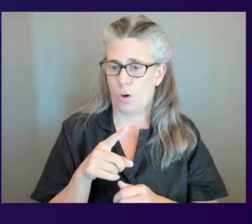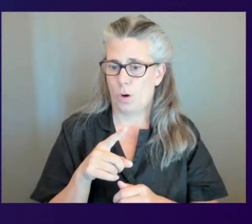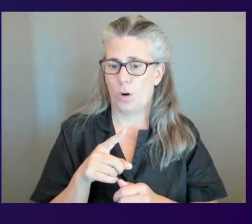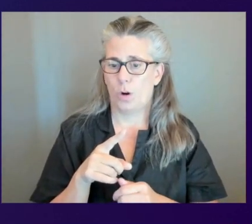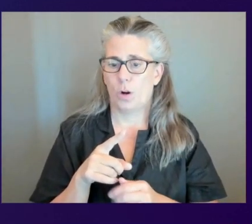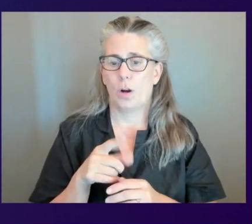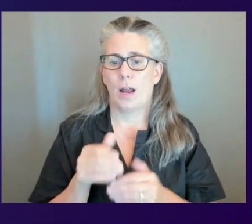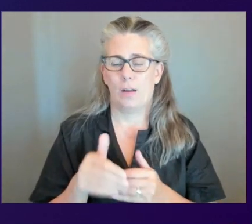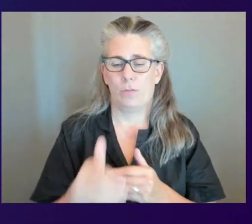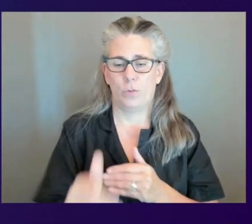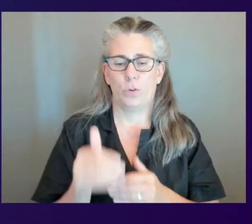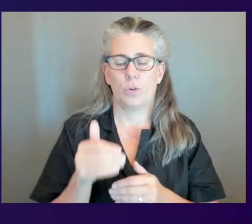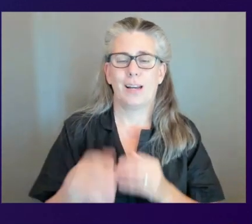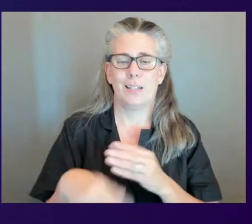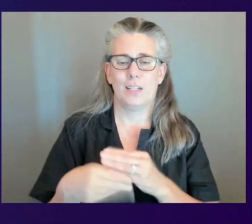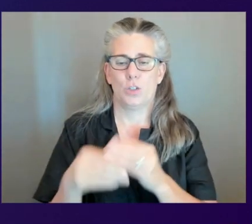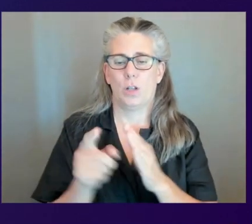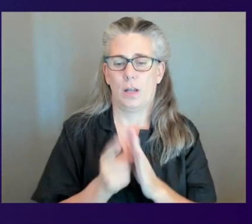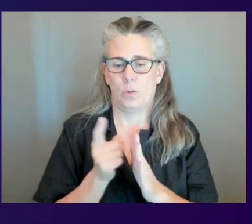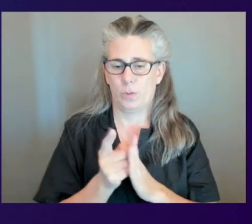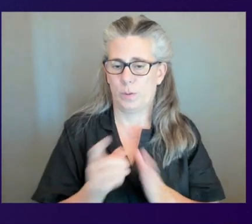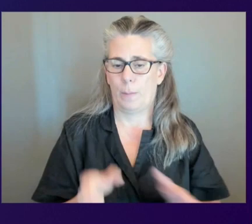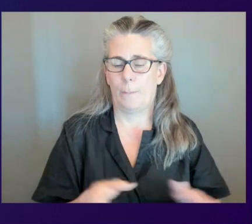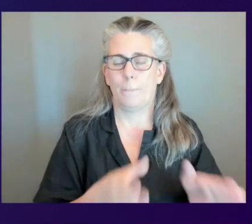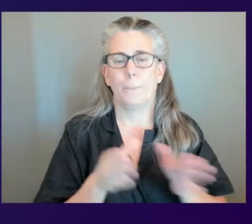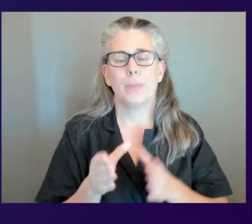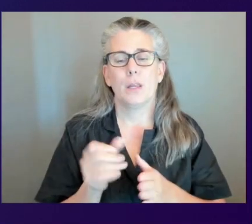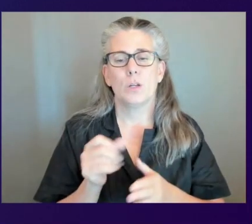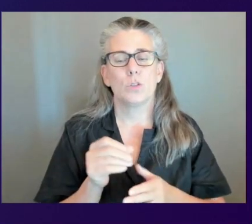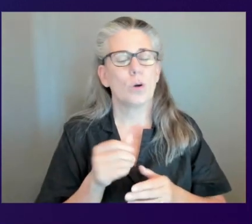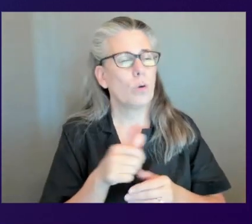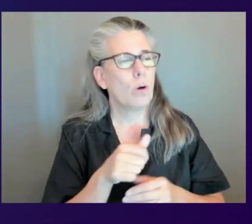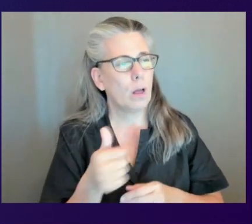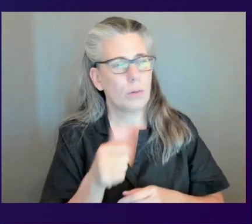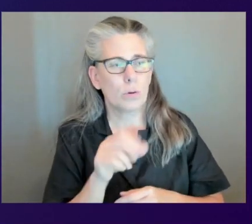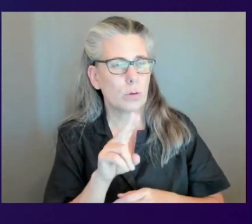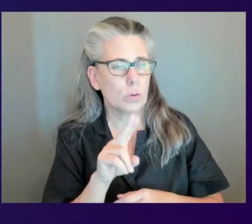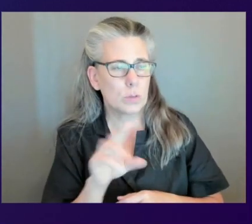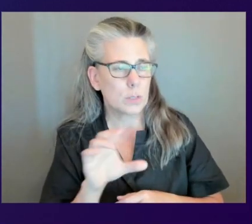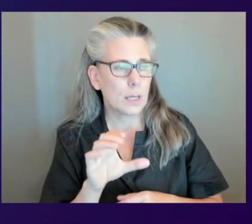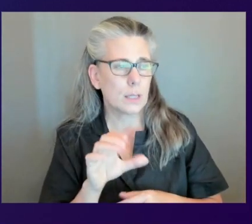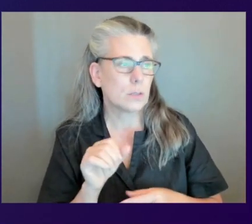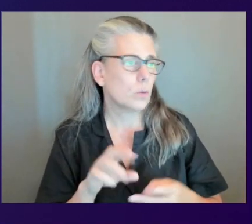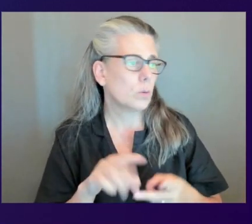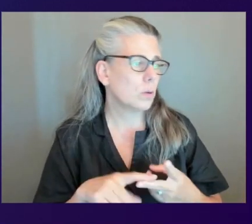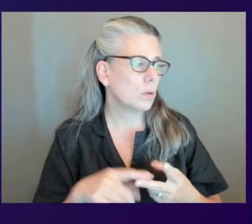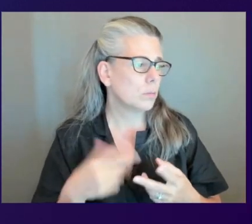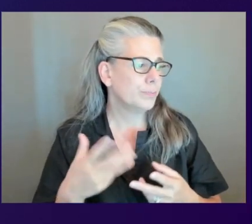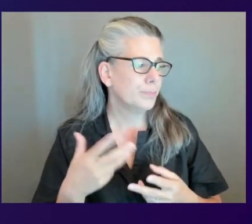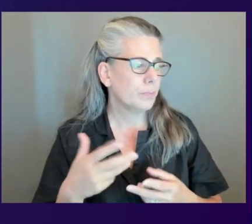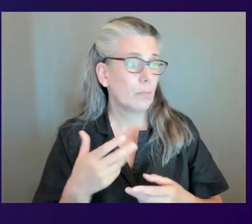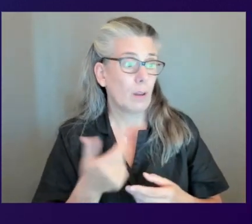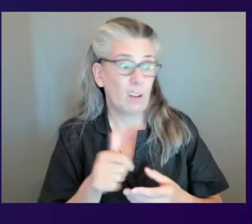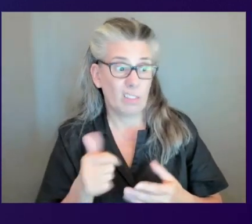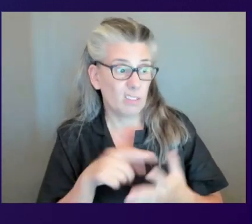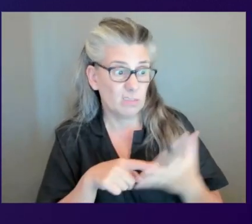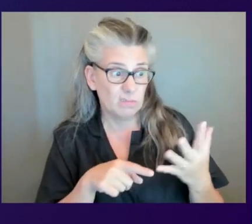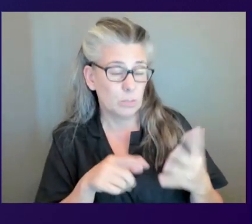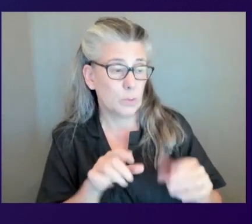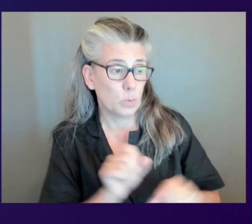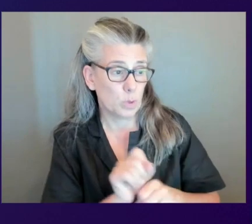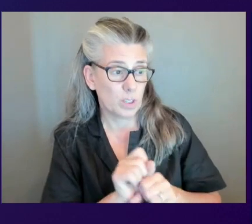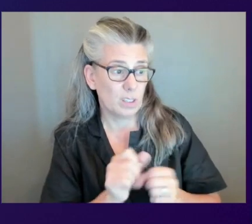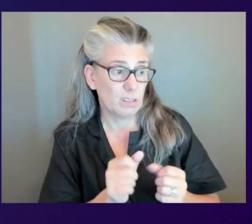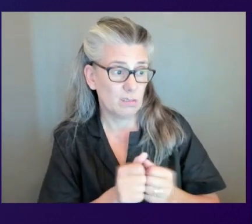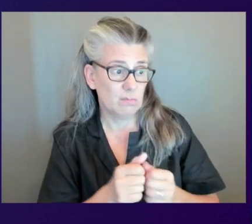customer use cases or studies or things that you've worked on and